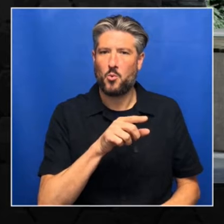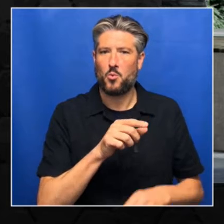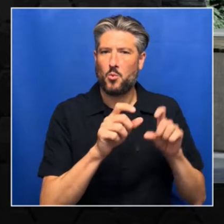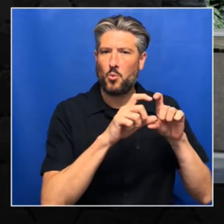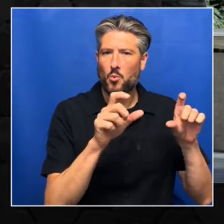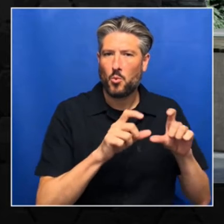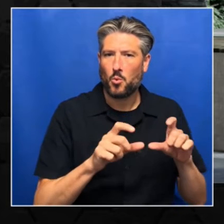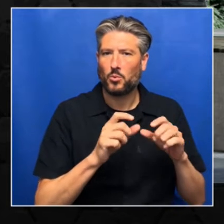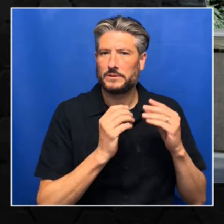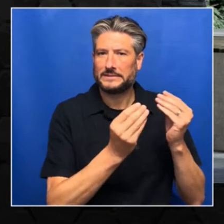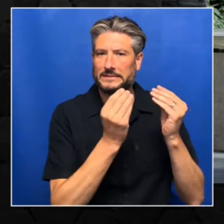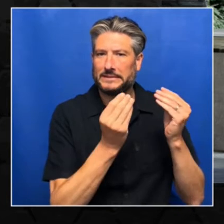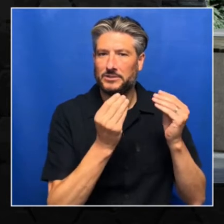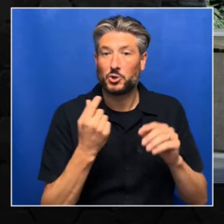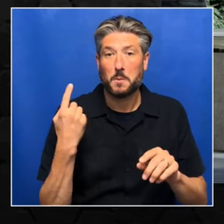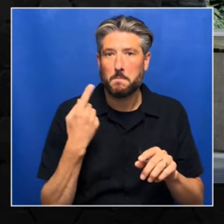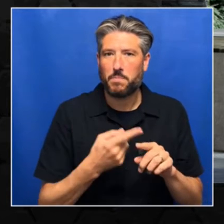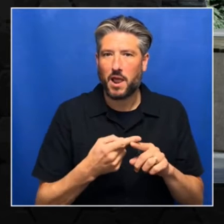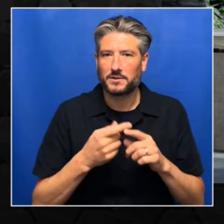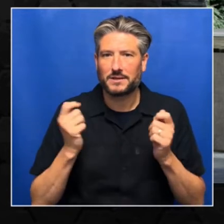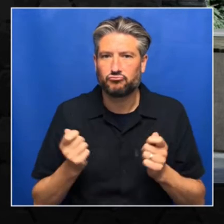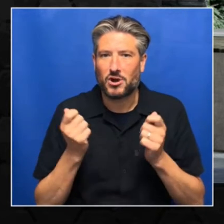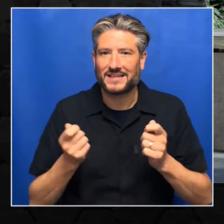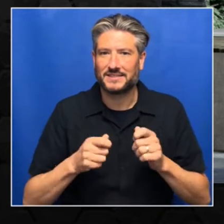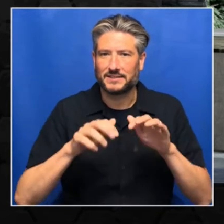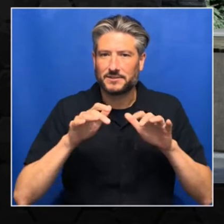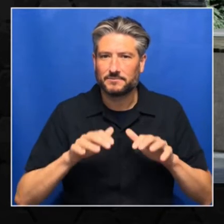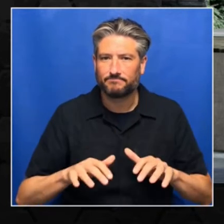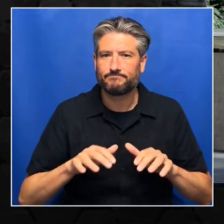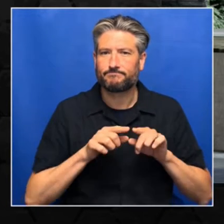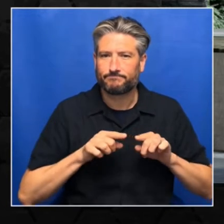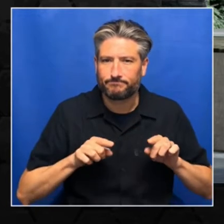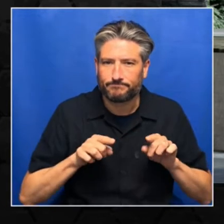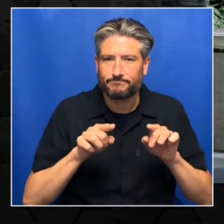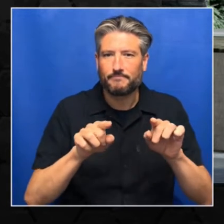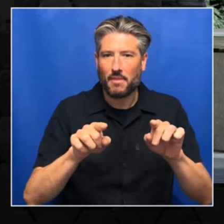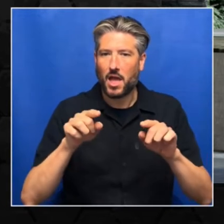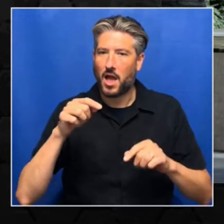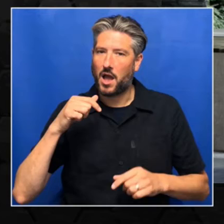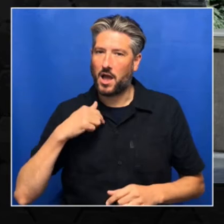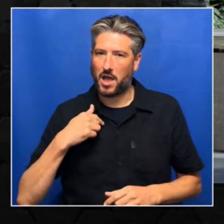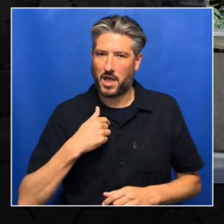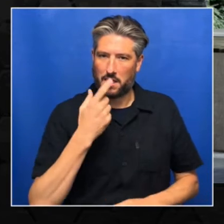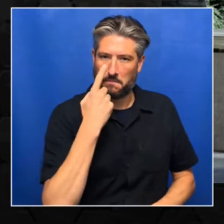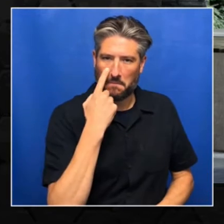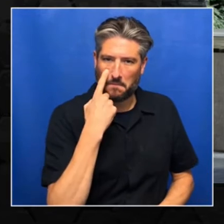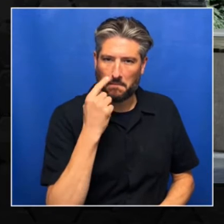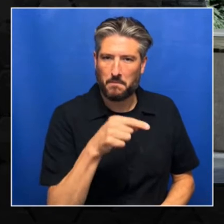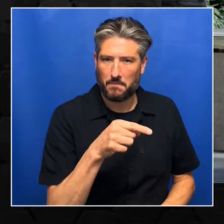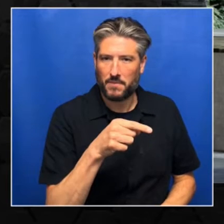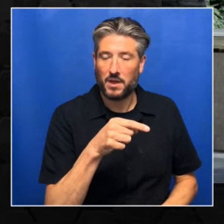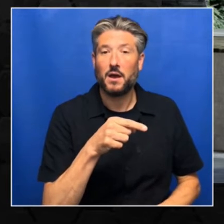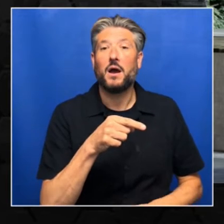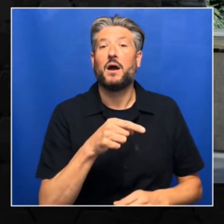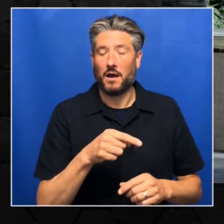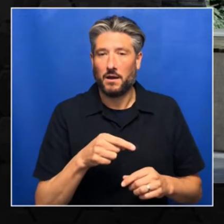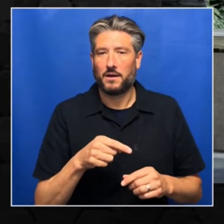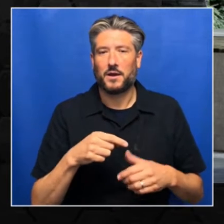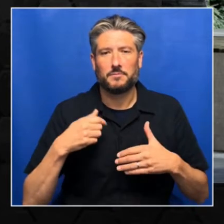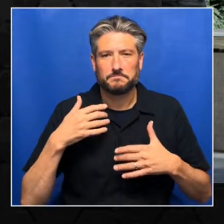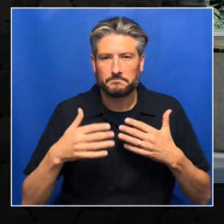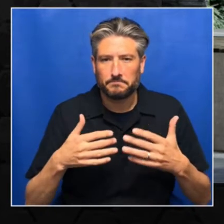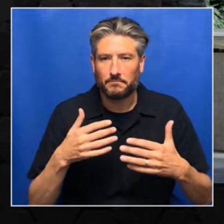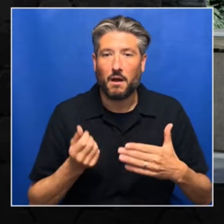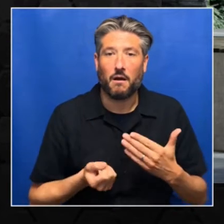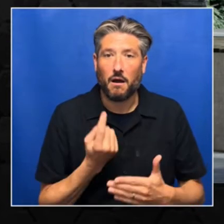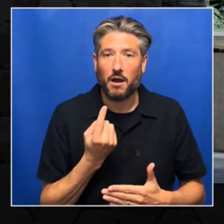fascinating initially. That was a initial overview. And then the moment we have GPU support right in the browser for